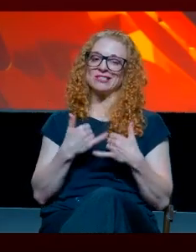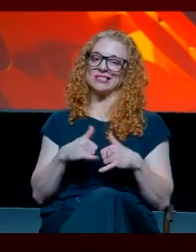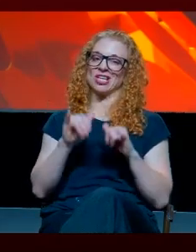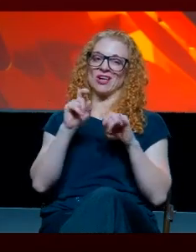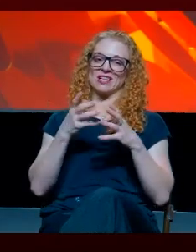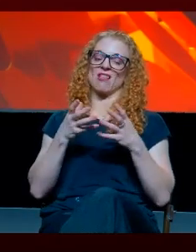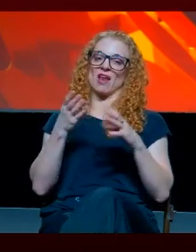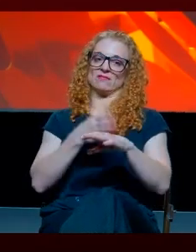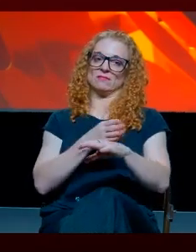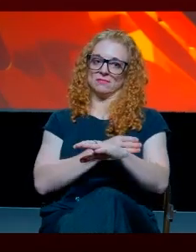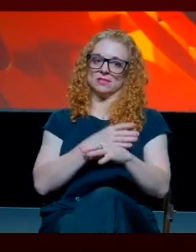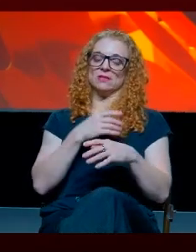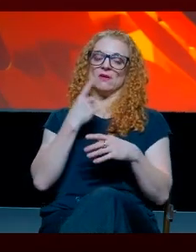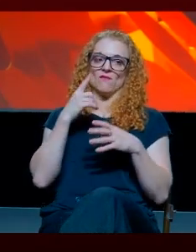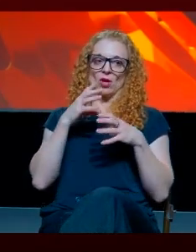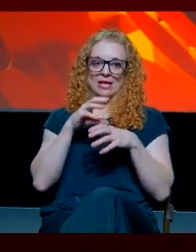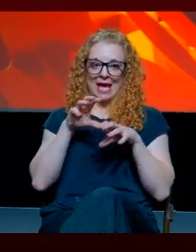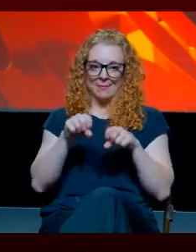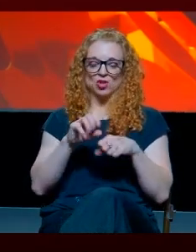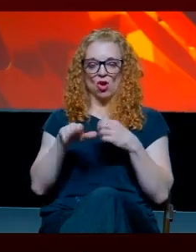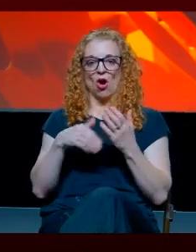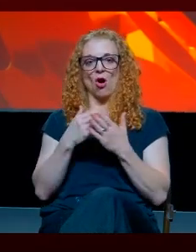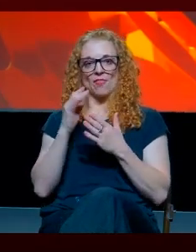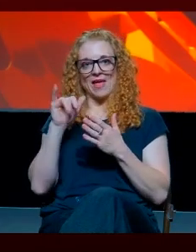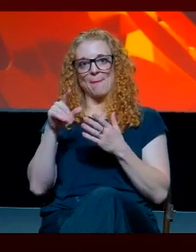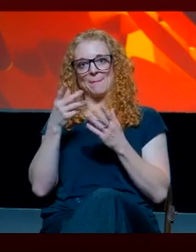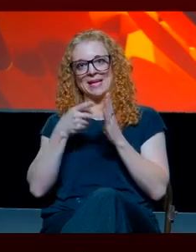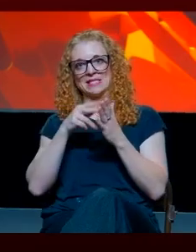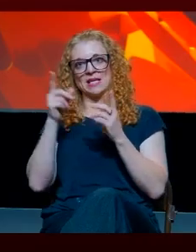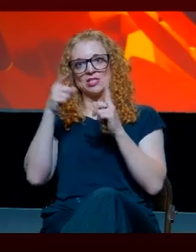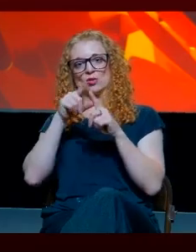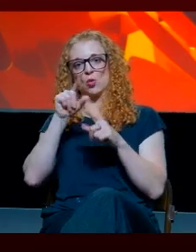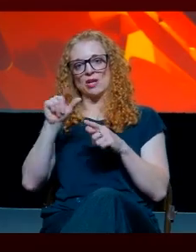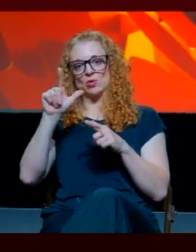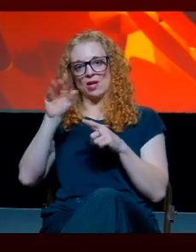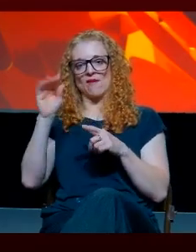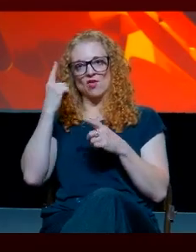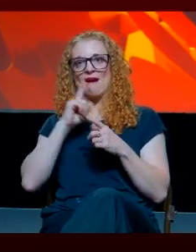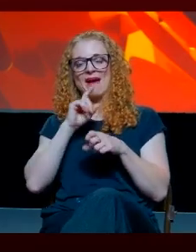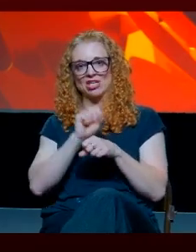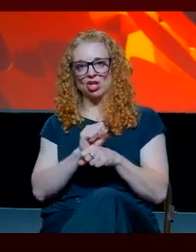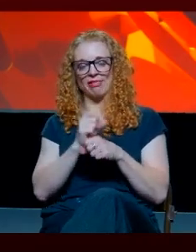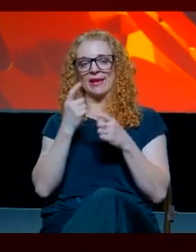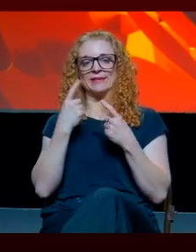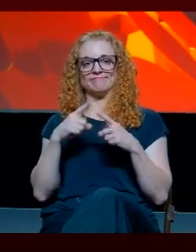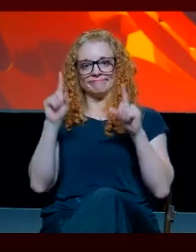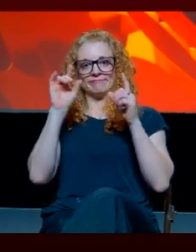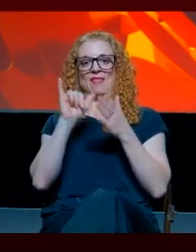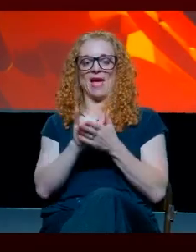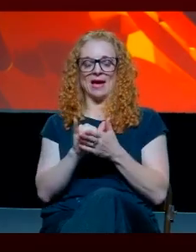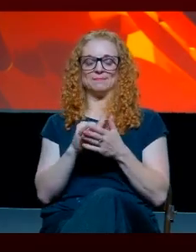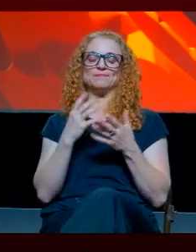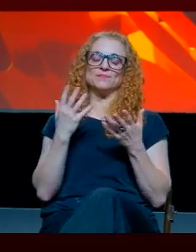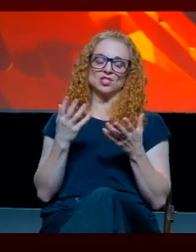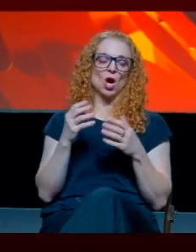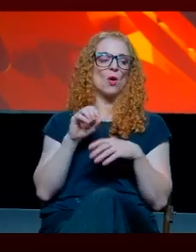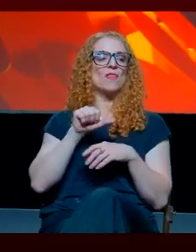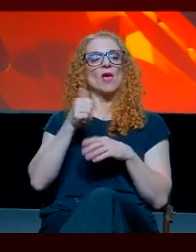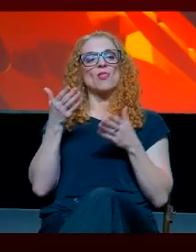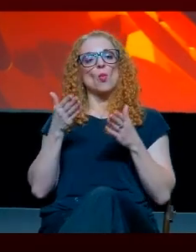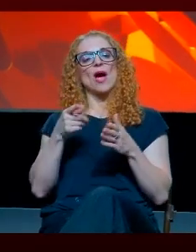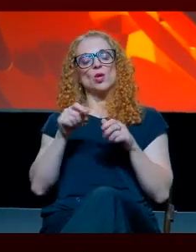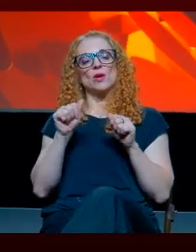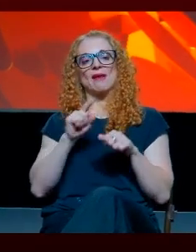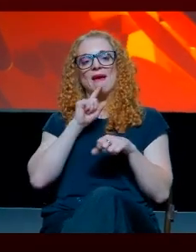get all of them, and that's why it's going to take us to 229 to actually do it. Okay, so the other way you can